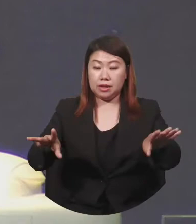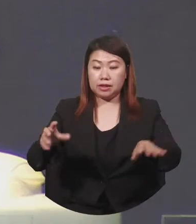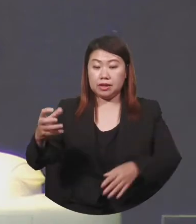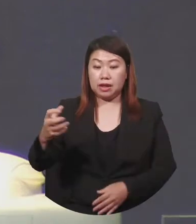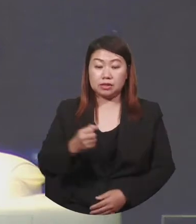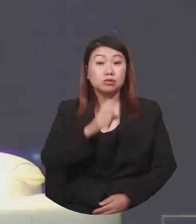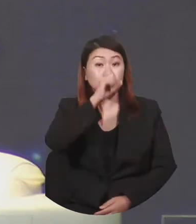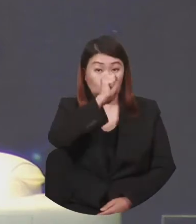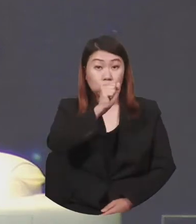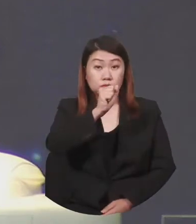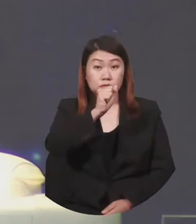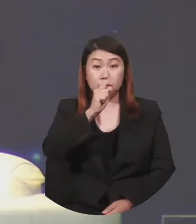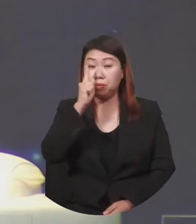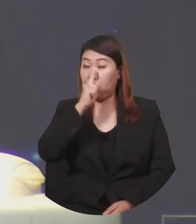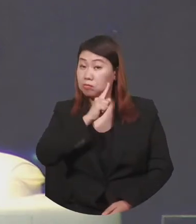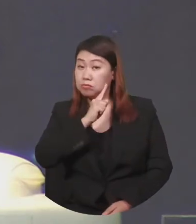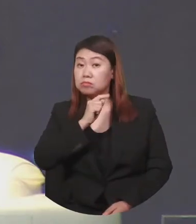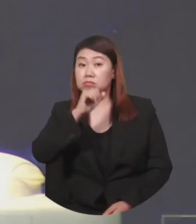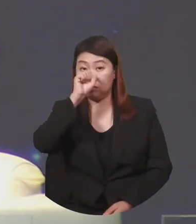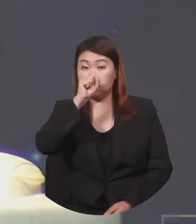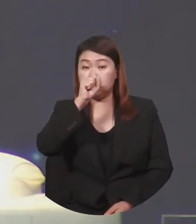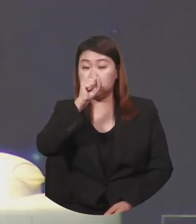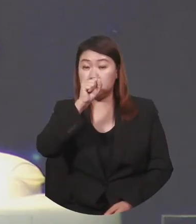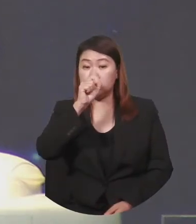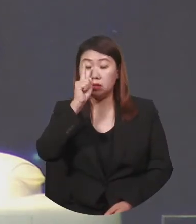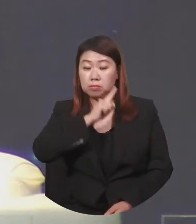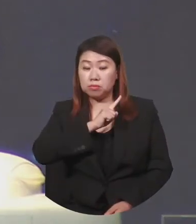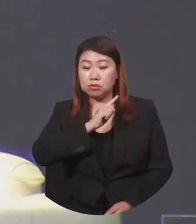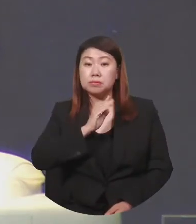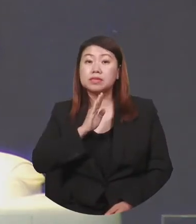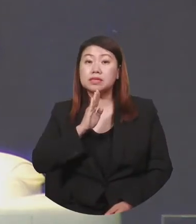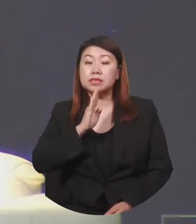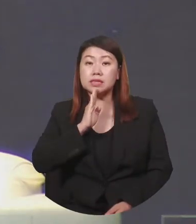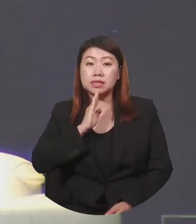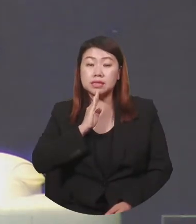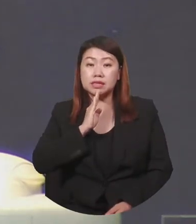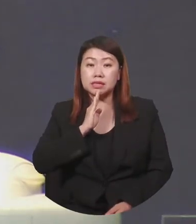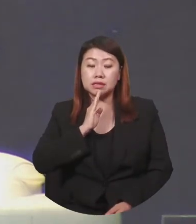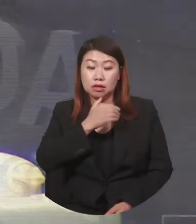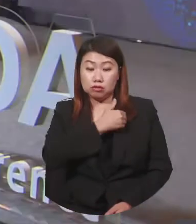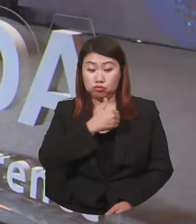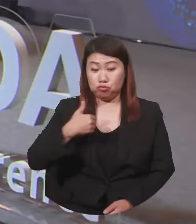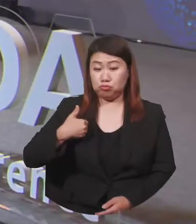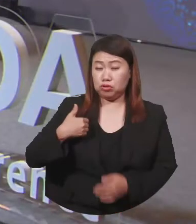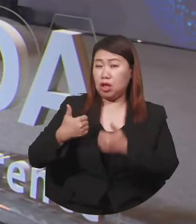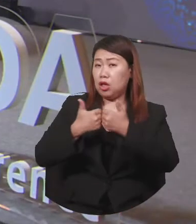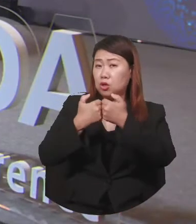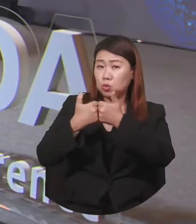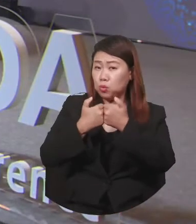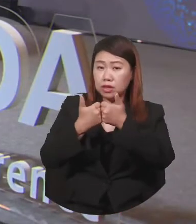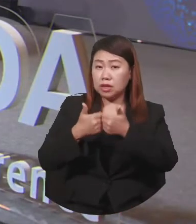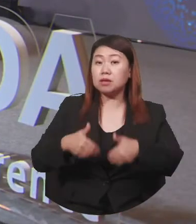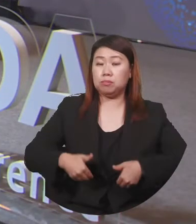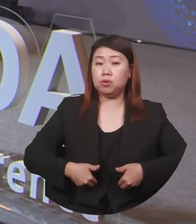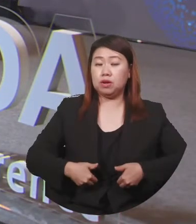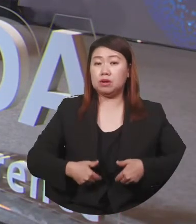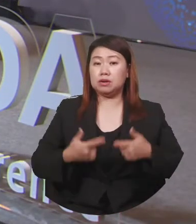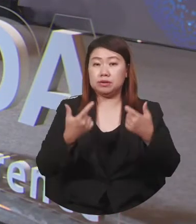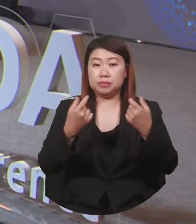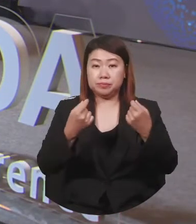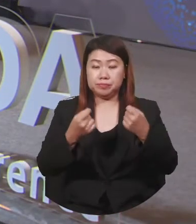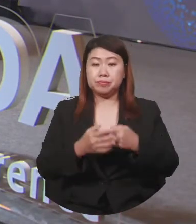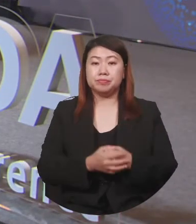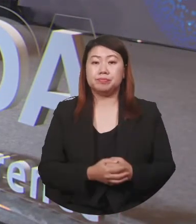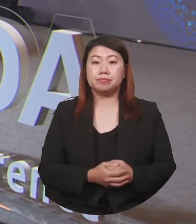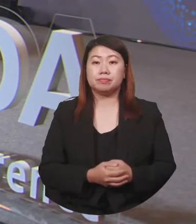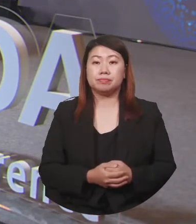of parties' negotiations. Thank you. Thank you so much. I really picked up on your point